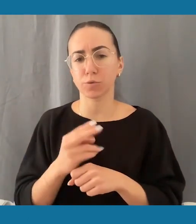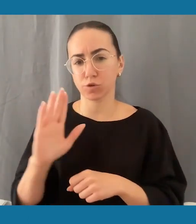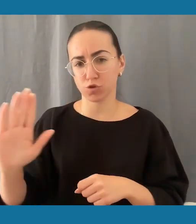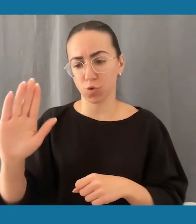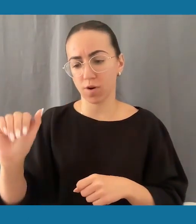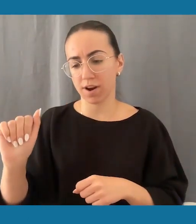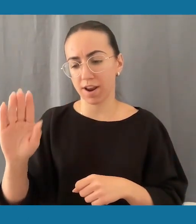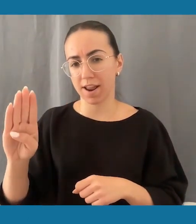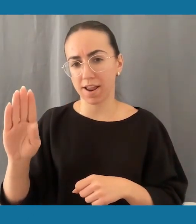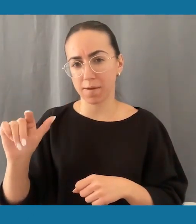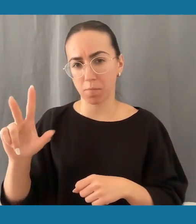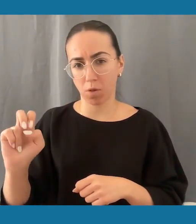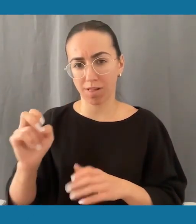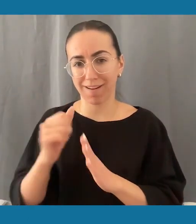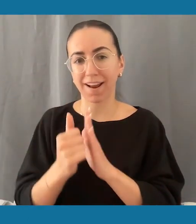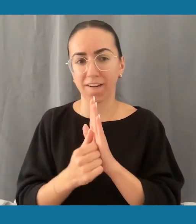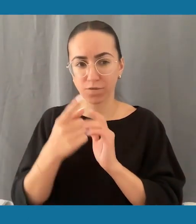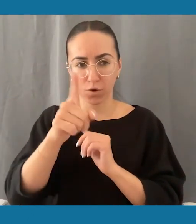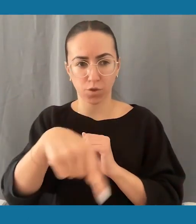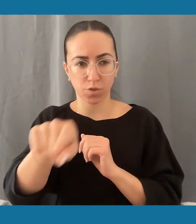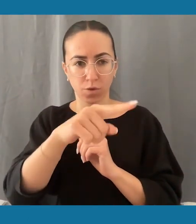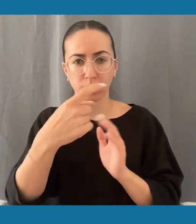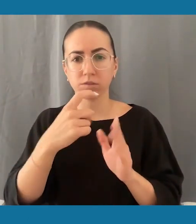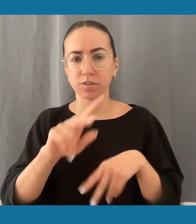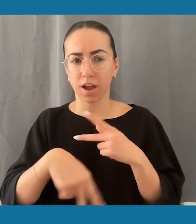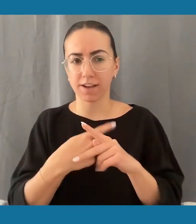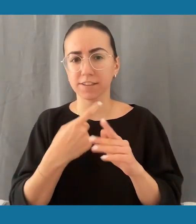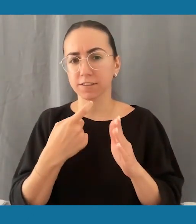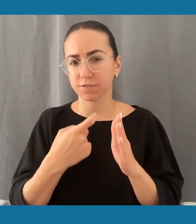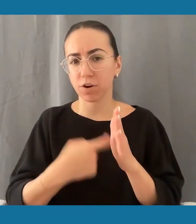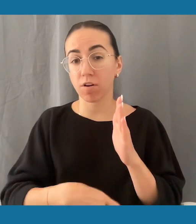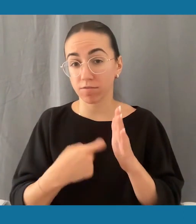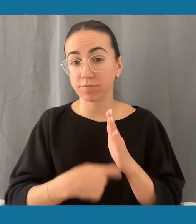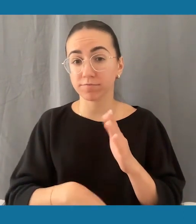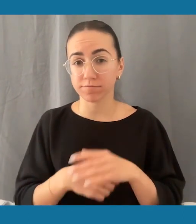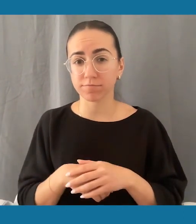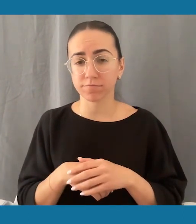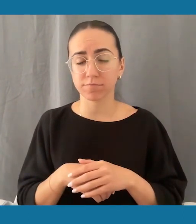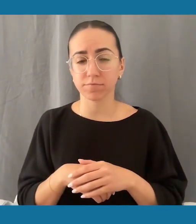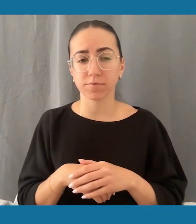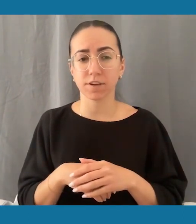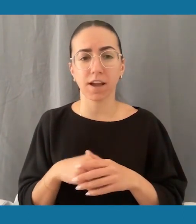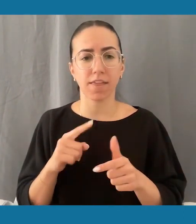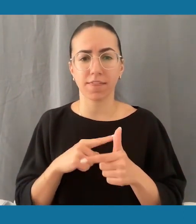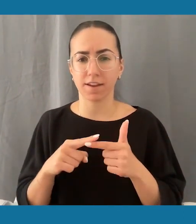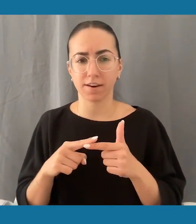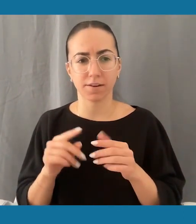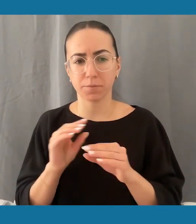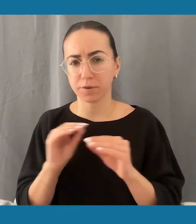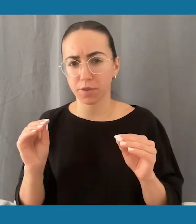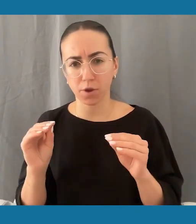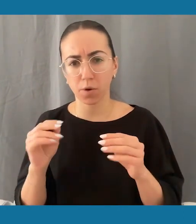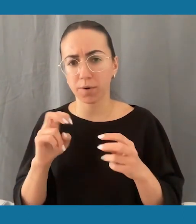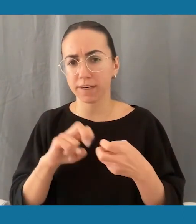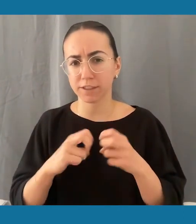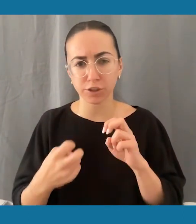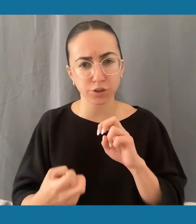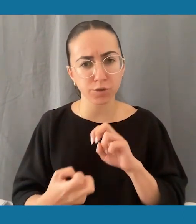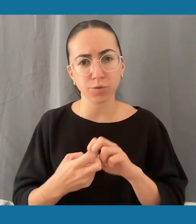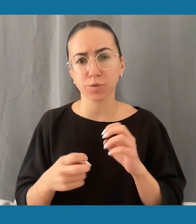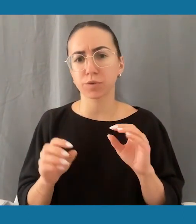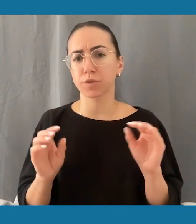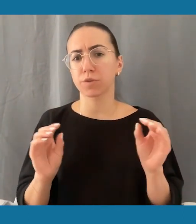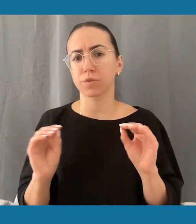of expenses without running afoul of what are known as the in-kind support and maintenance rules under SSI,